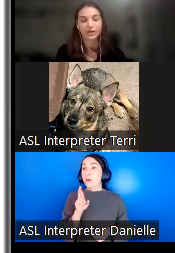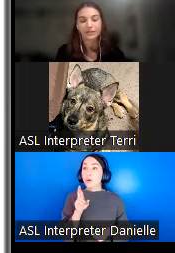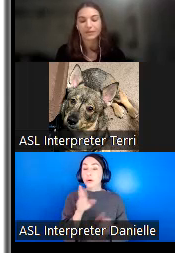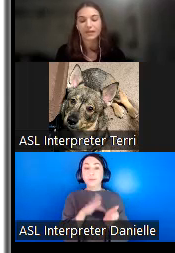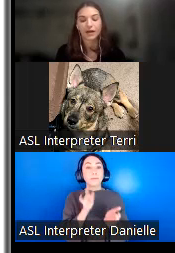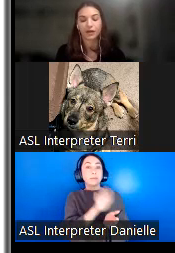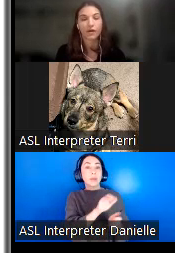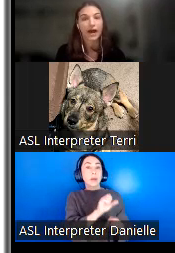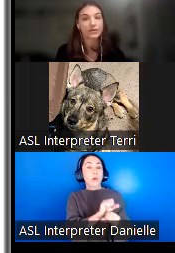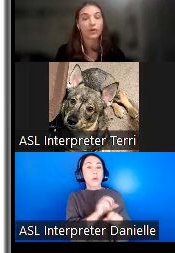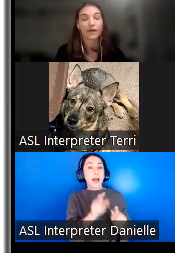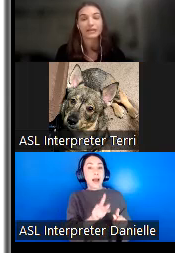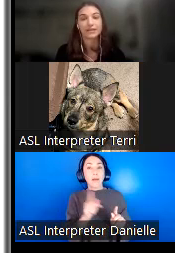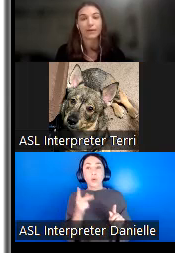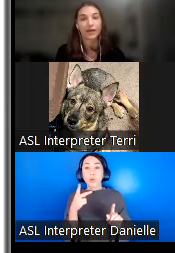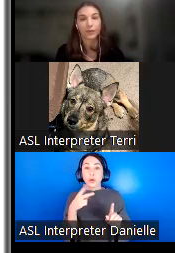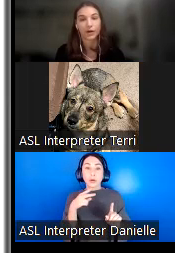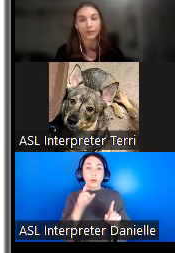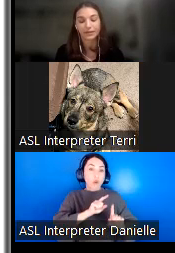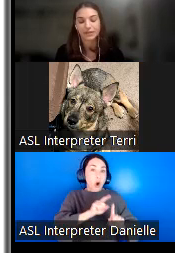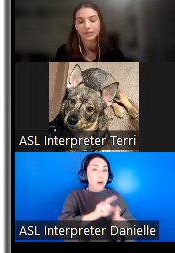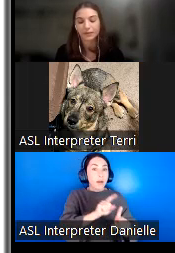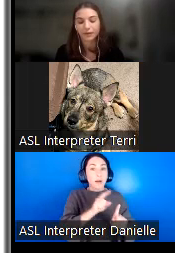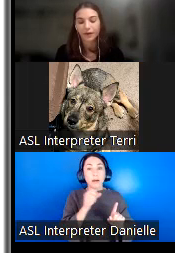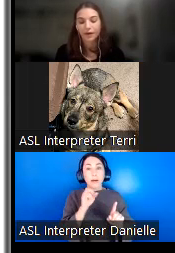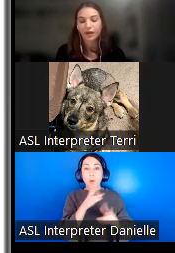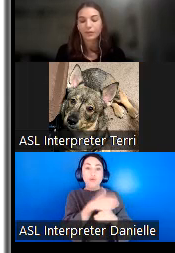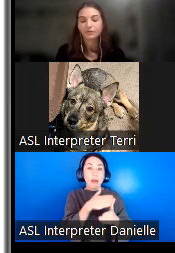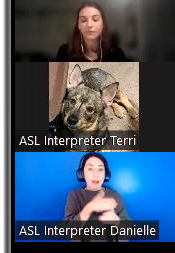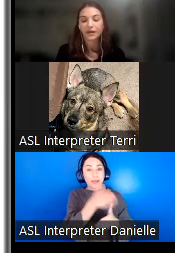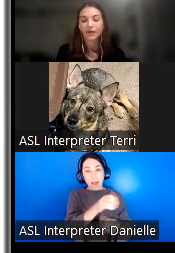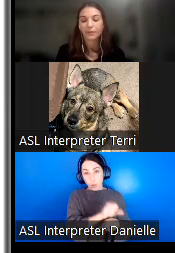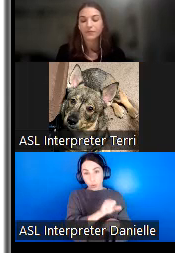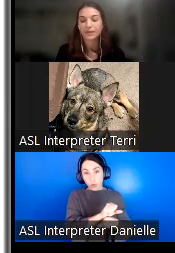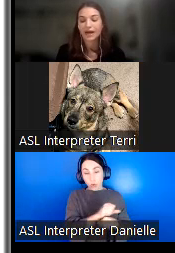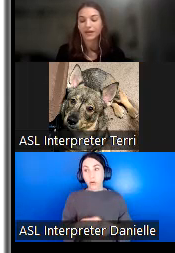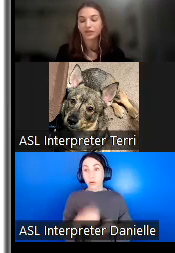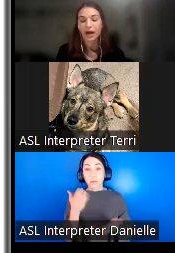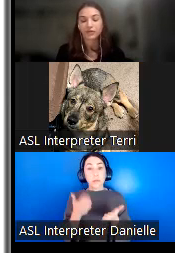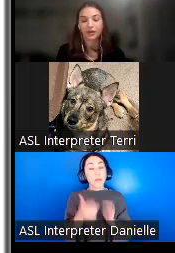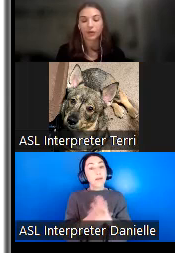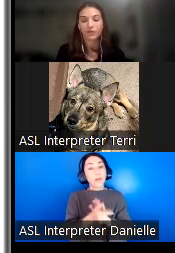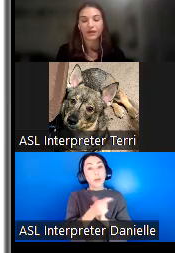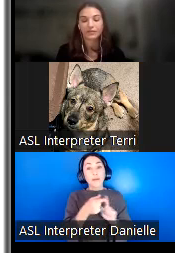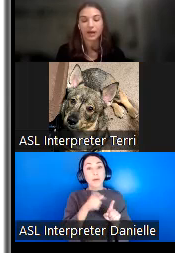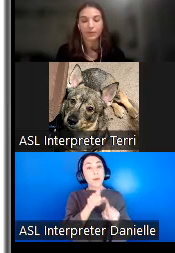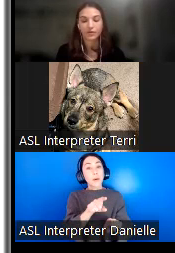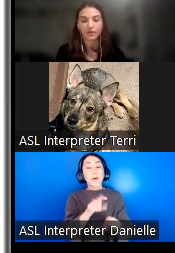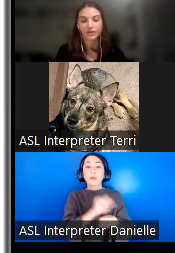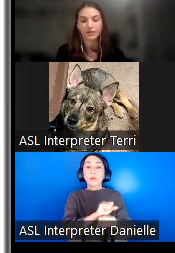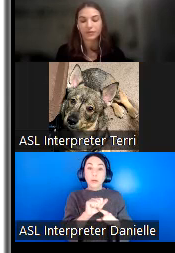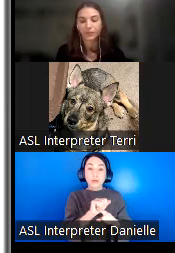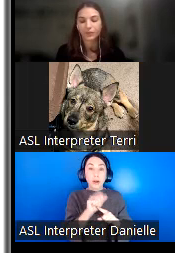employment opportunities by stalking or harassing them at the workplace. It could be forbidding them from attending a job training or